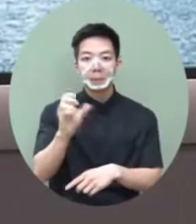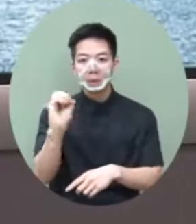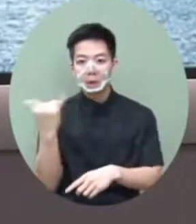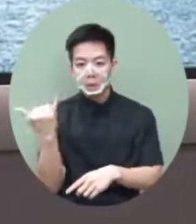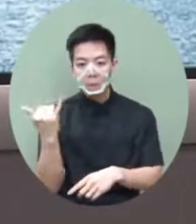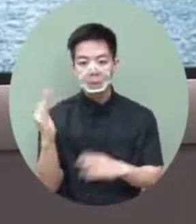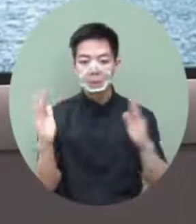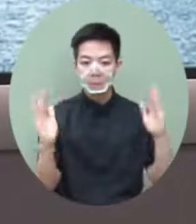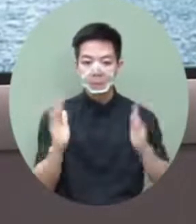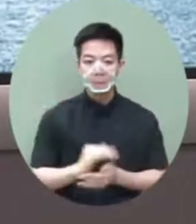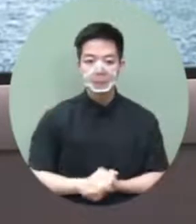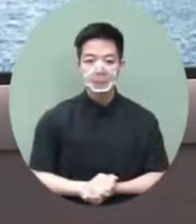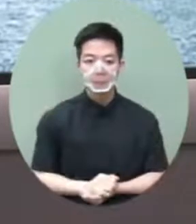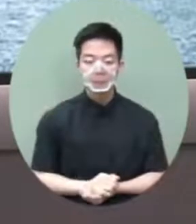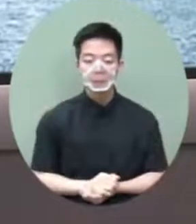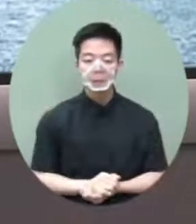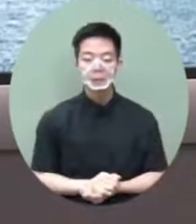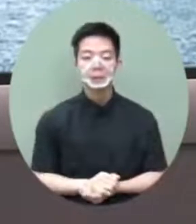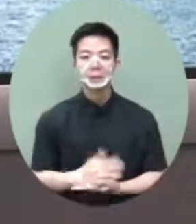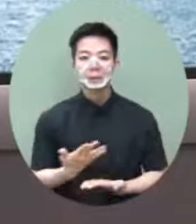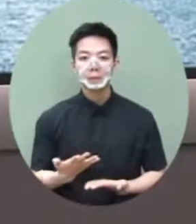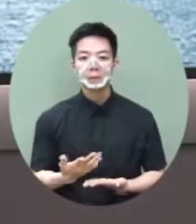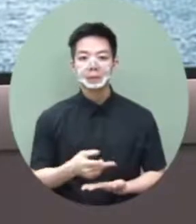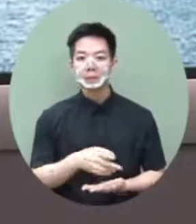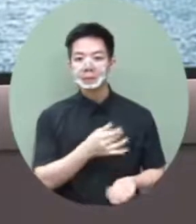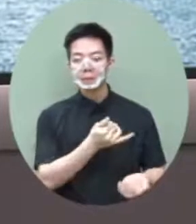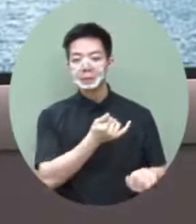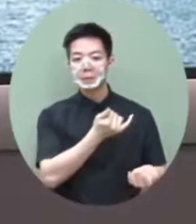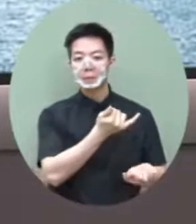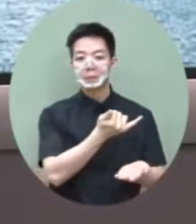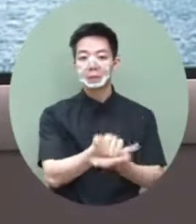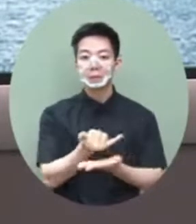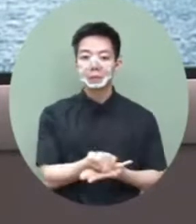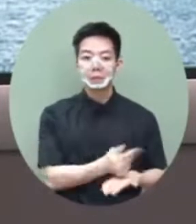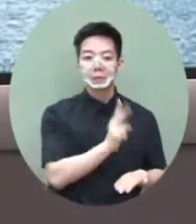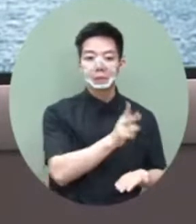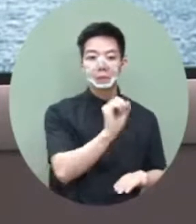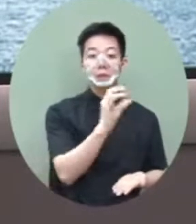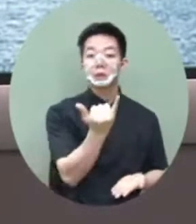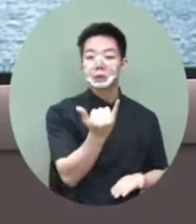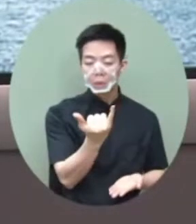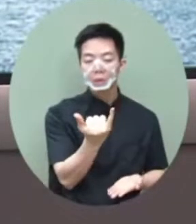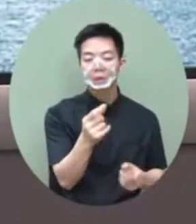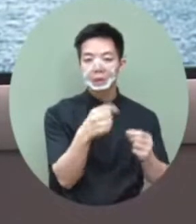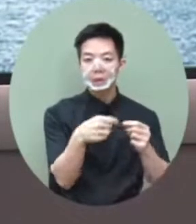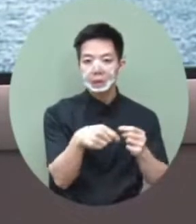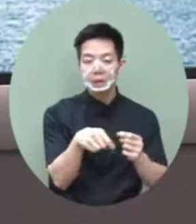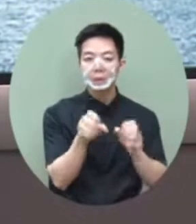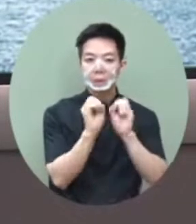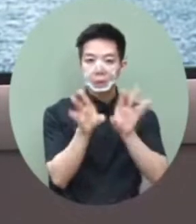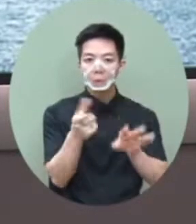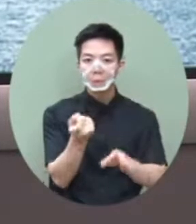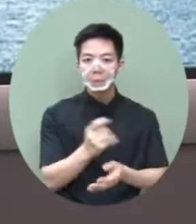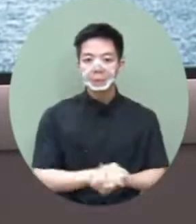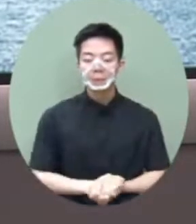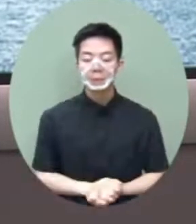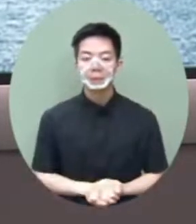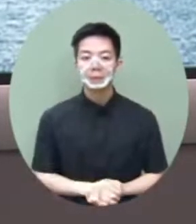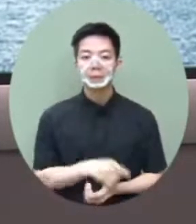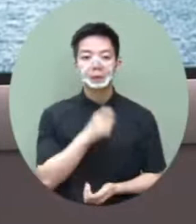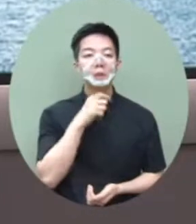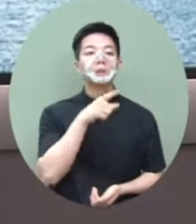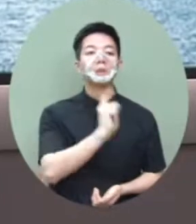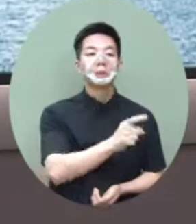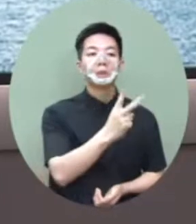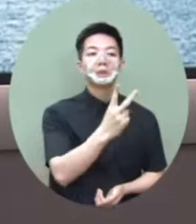age ranging from 22 to 106. I'd like to give a case analysis of 206 patients who passed